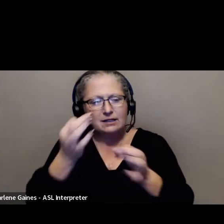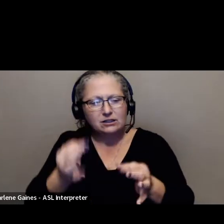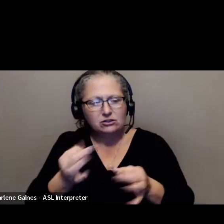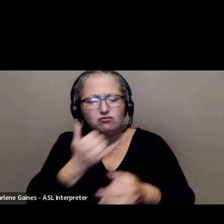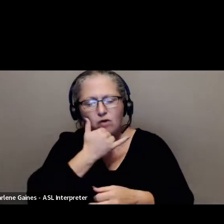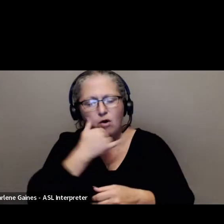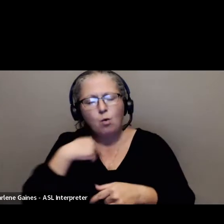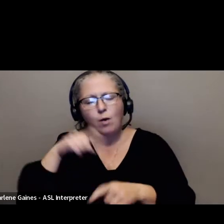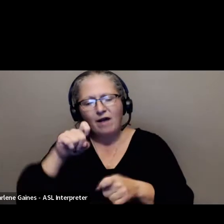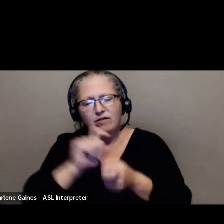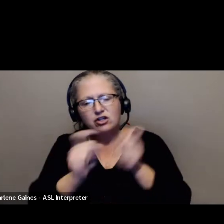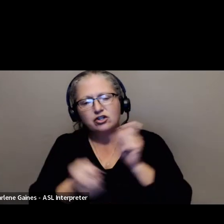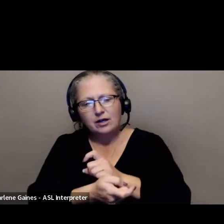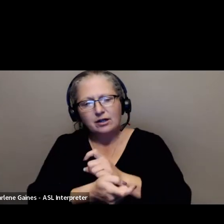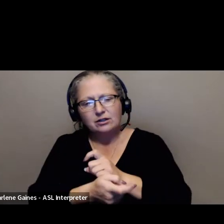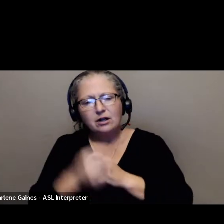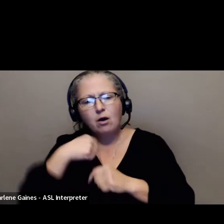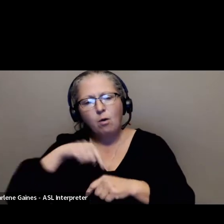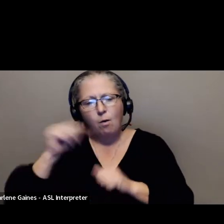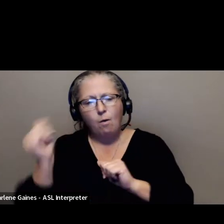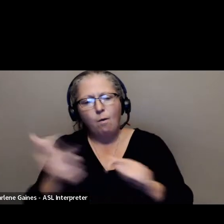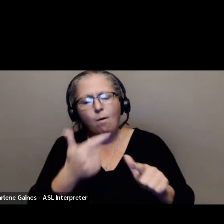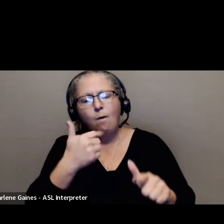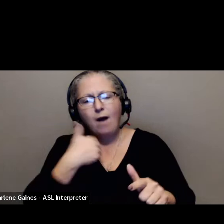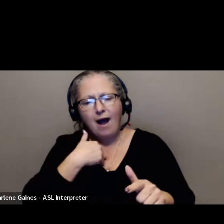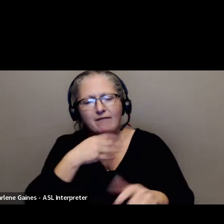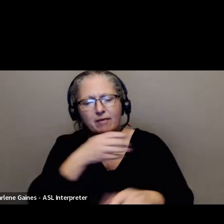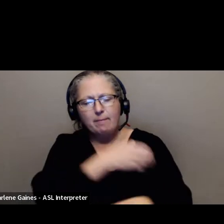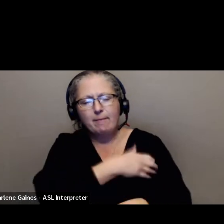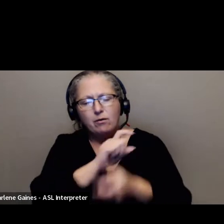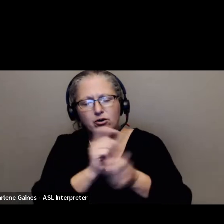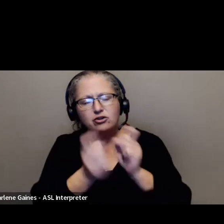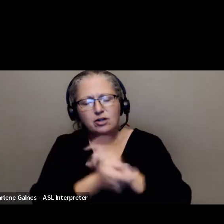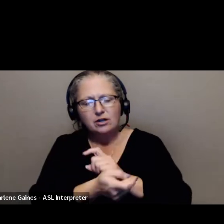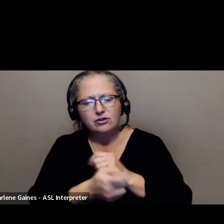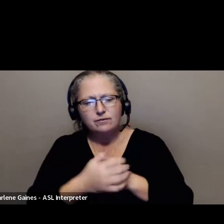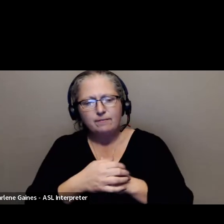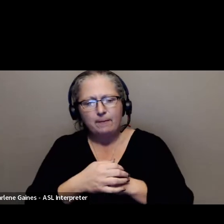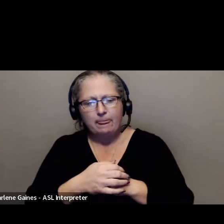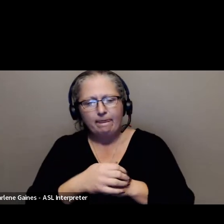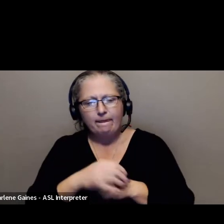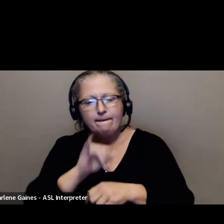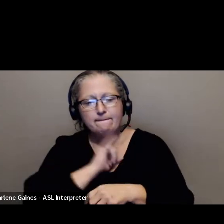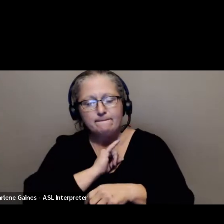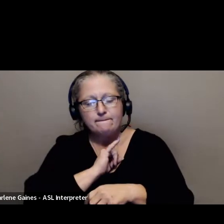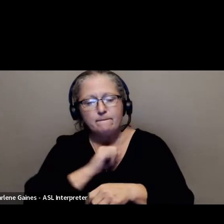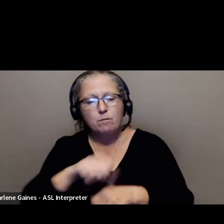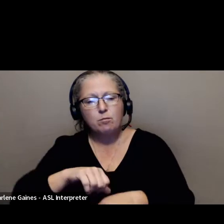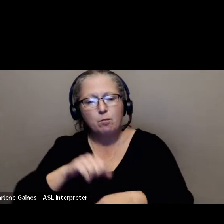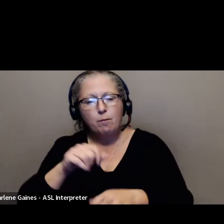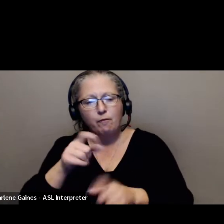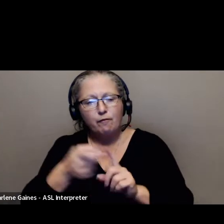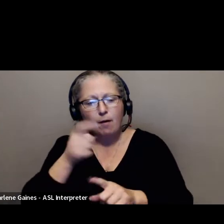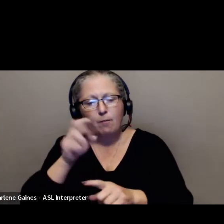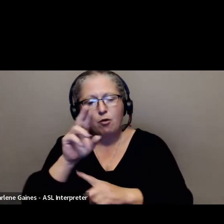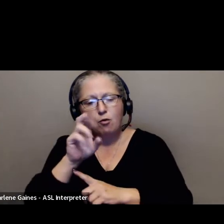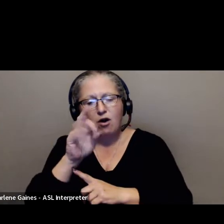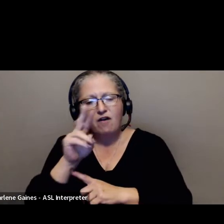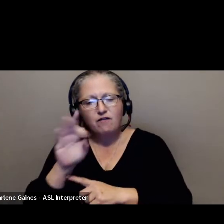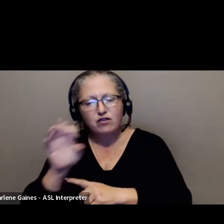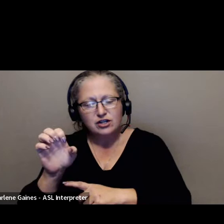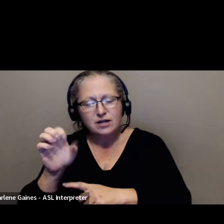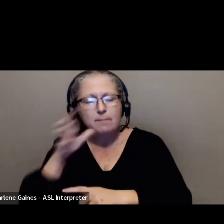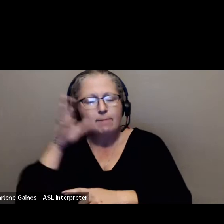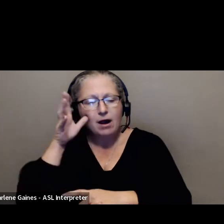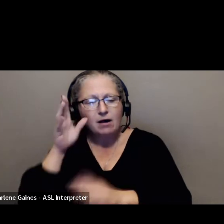wrong. We need to change that. And we all have the privilege and power to change that. I am a product of refugee parents that